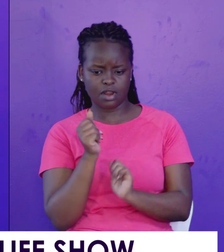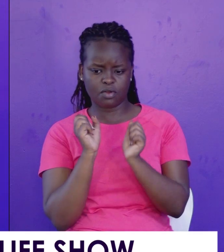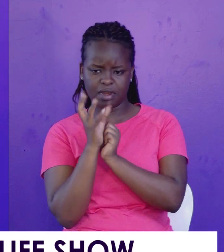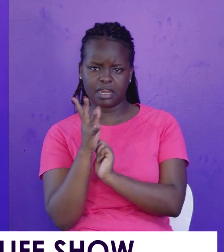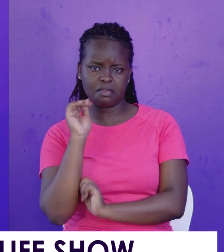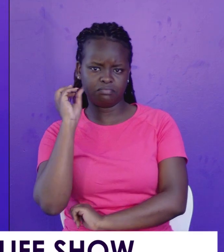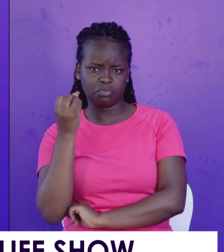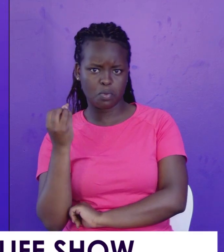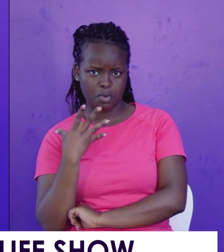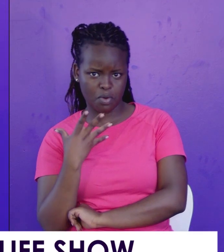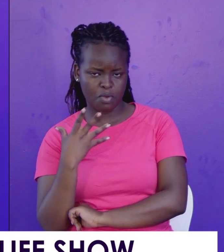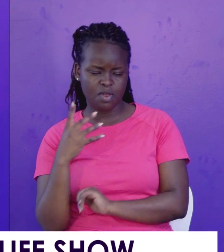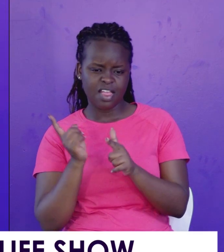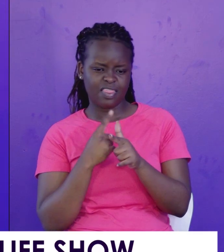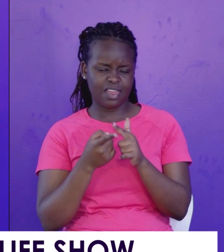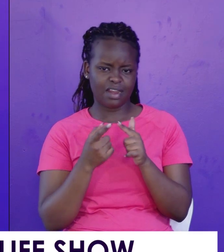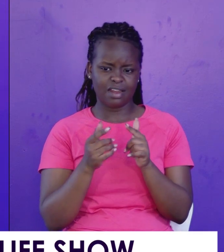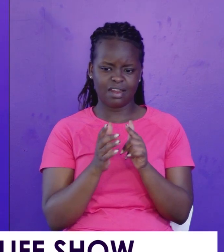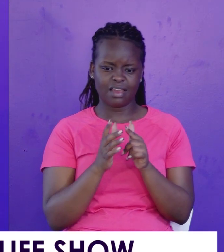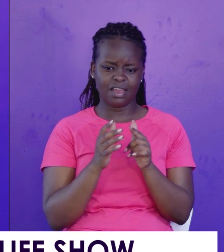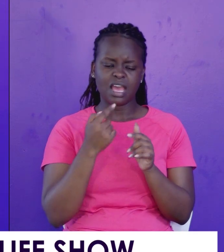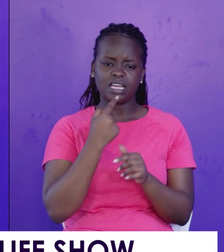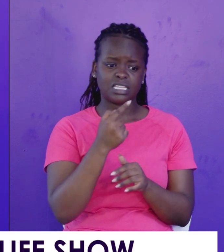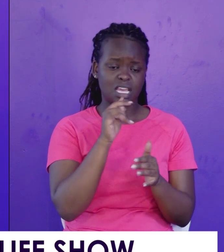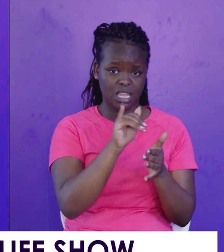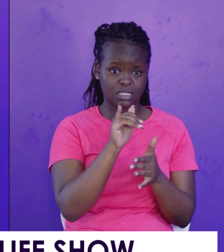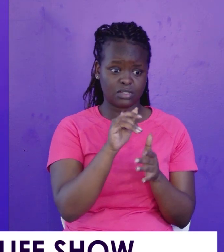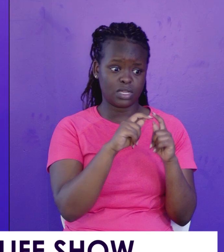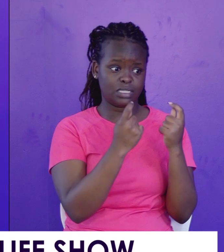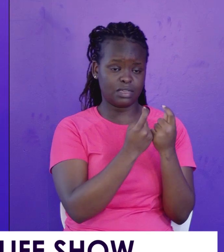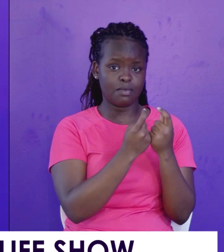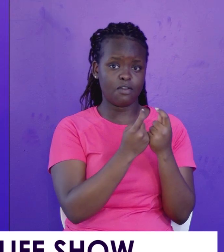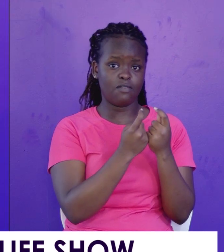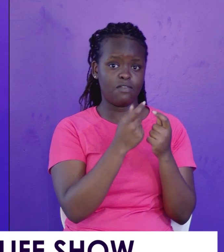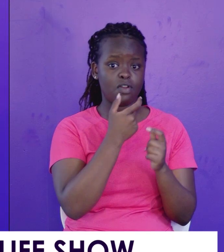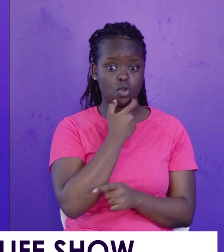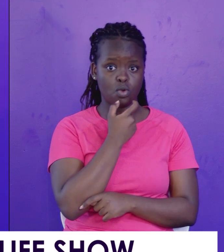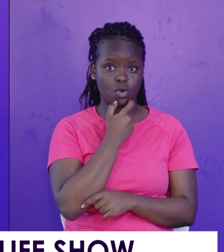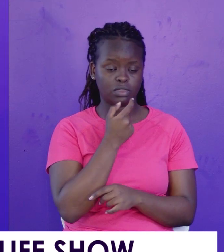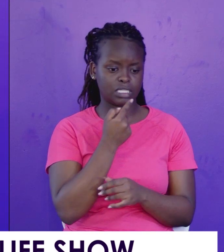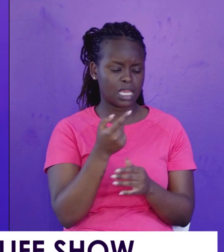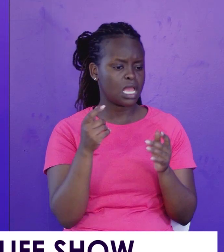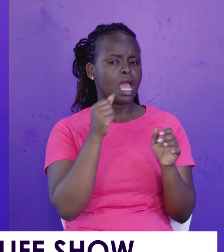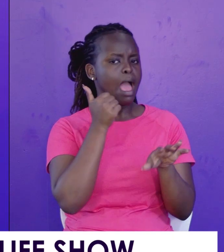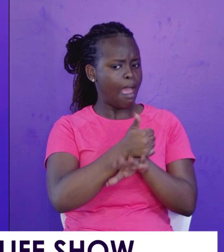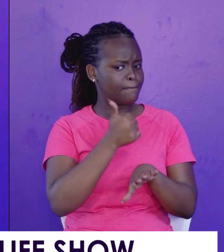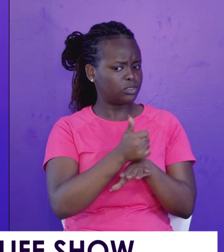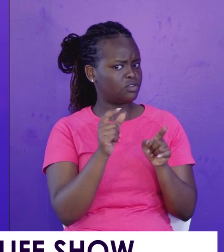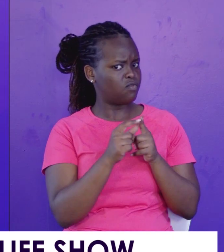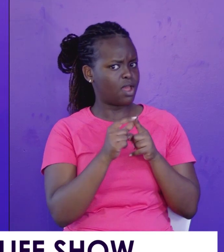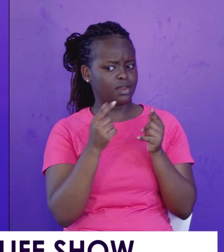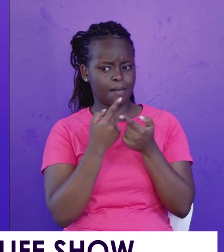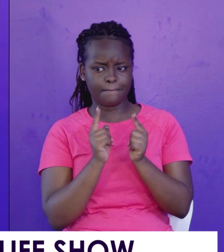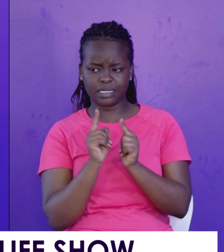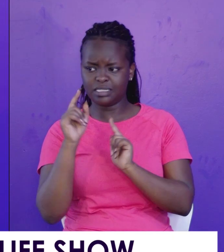and then Along Lilo. I said that to a team of Luos, and they told me it's an abusive word. But the Gen Zs